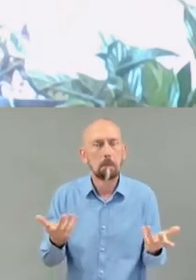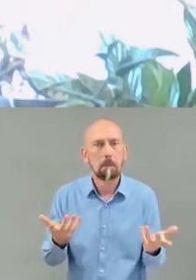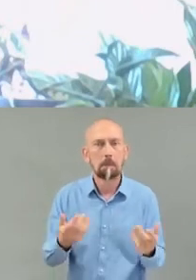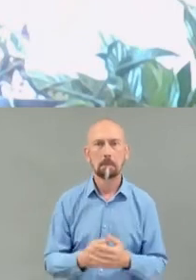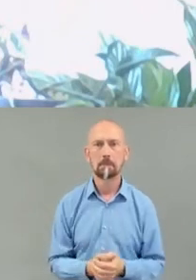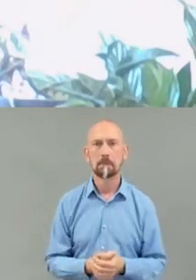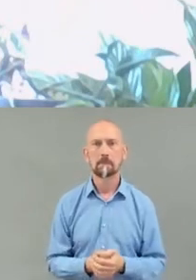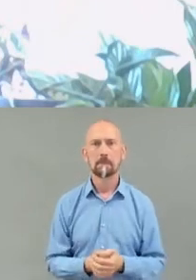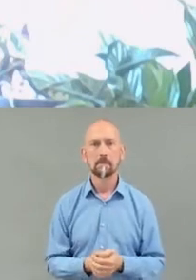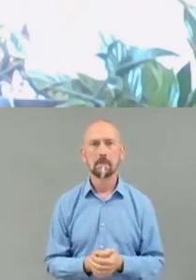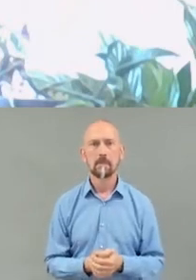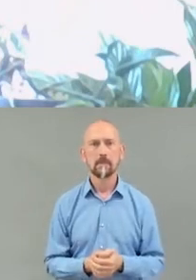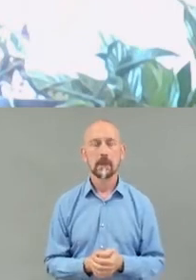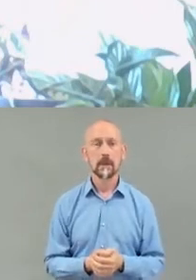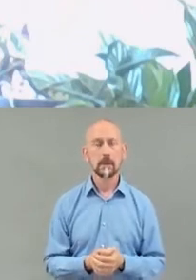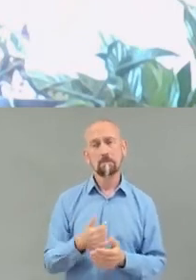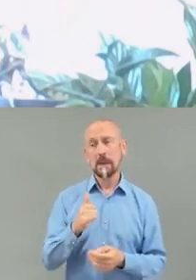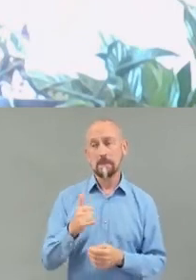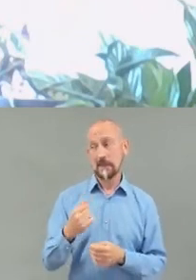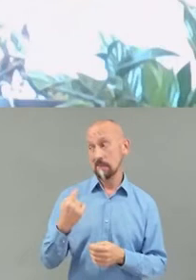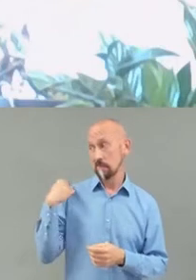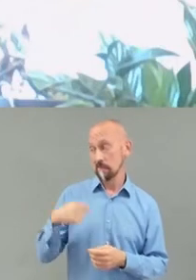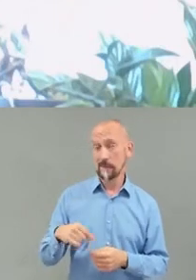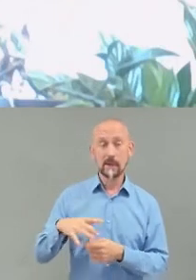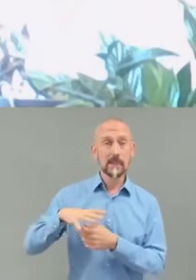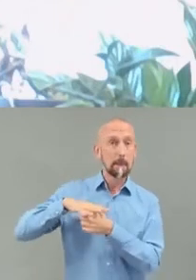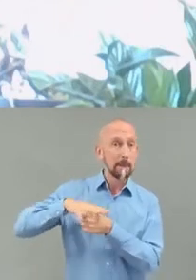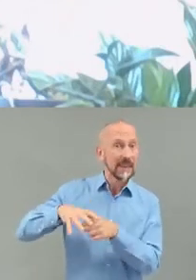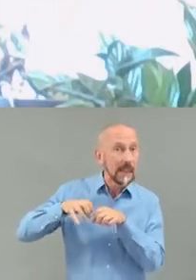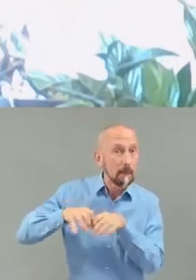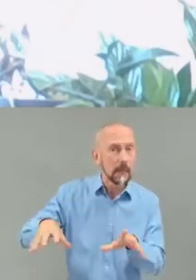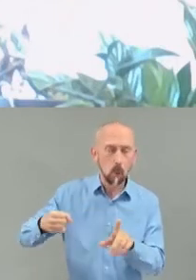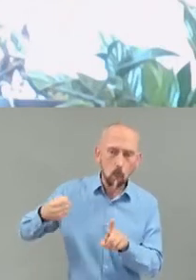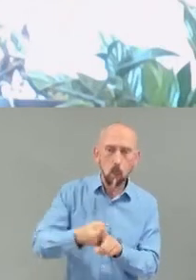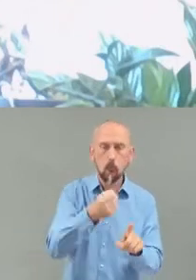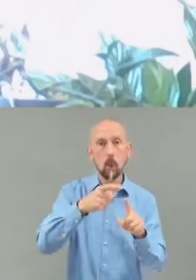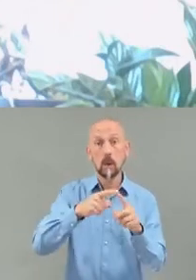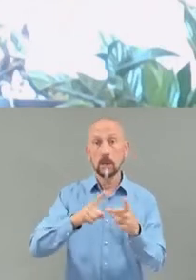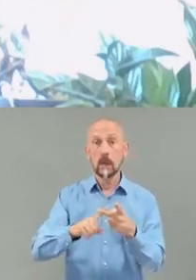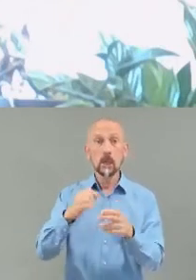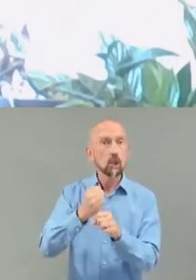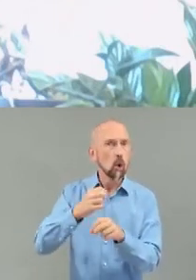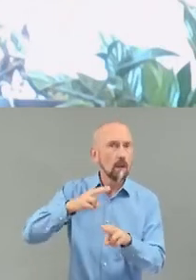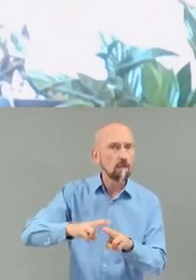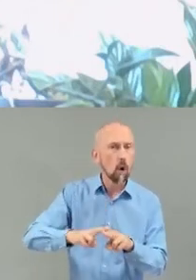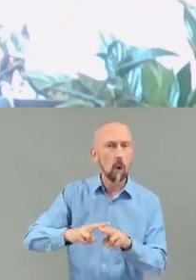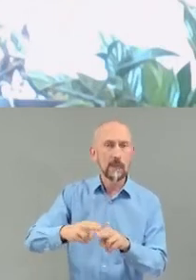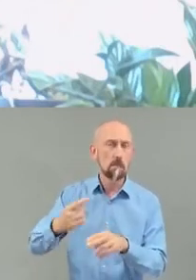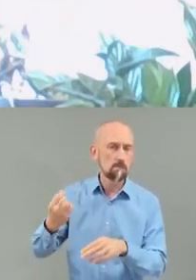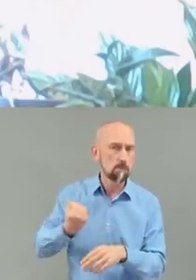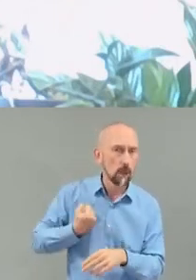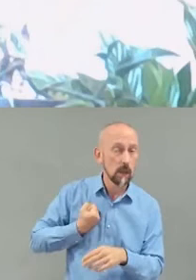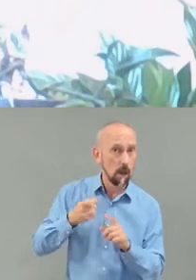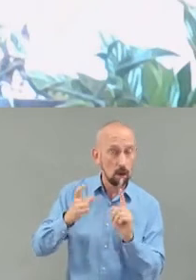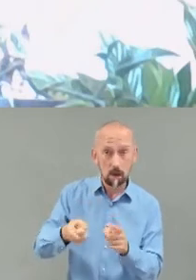Maybe it takes a pandemic and the horrific murder of George Floyd to sucker punch a multilateral approach